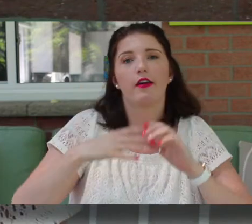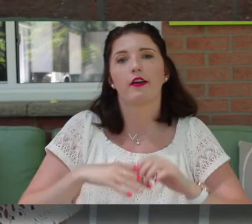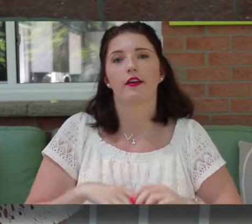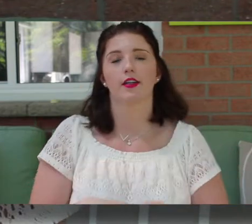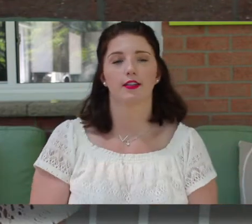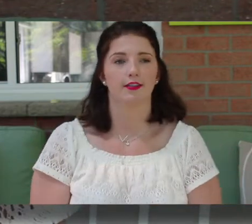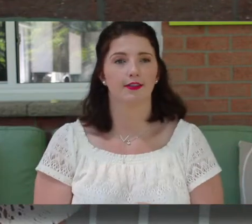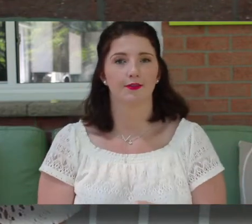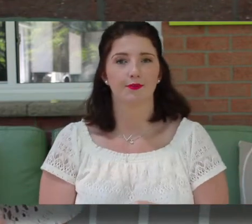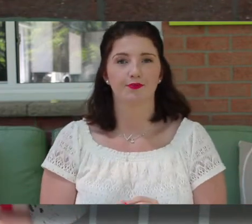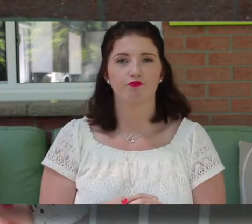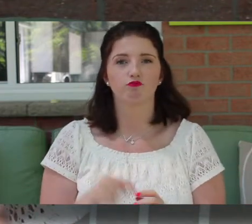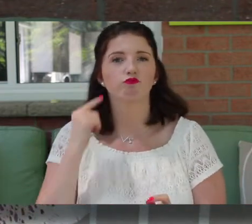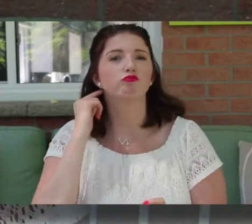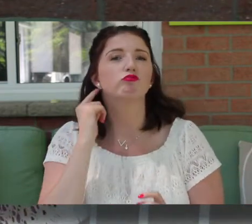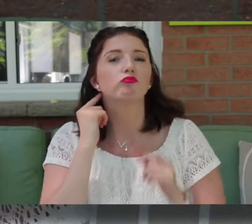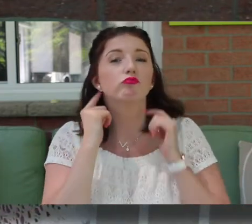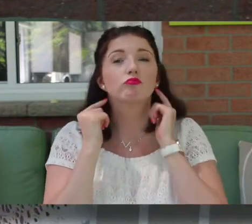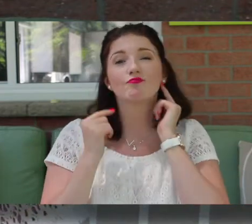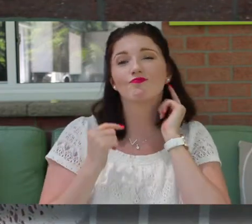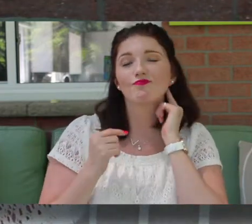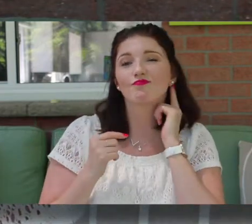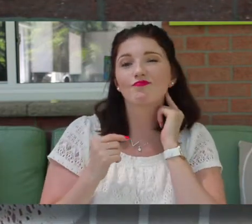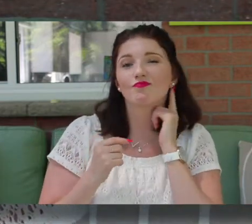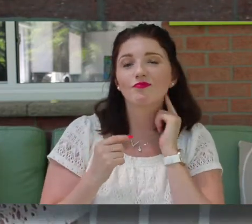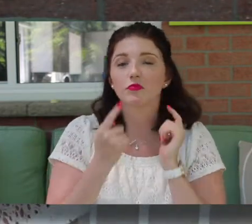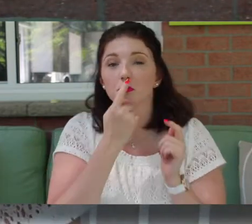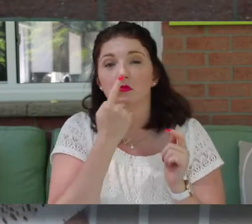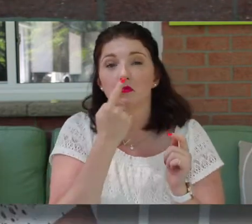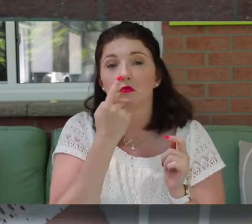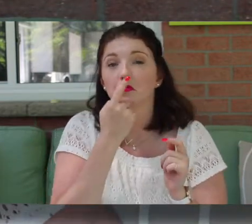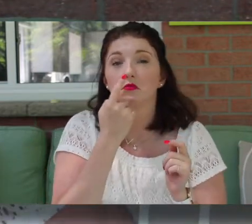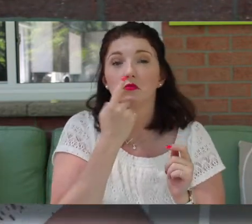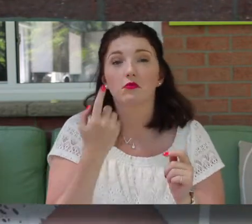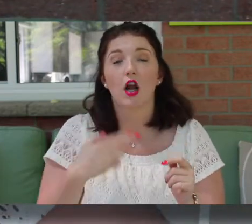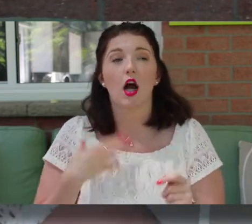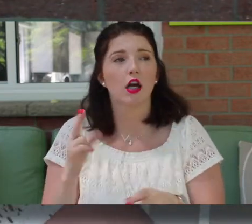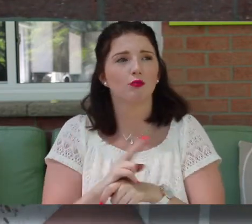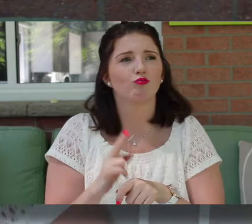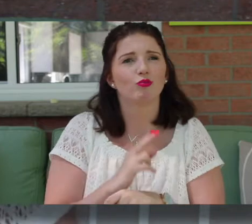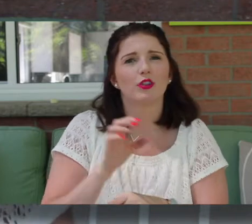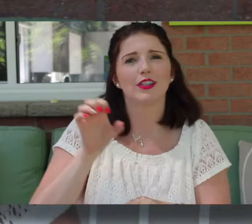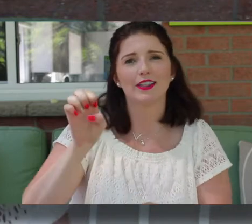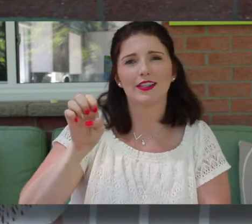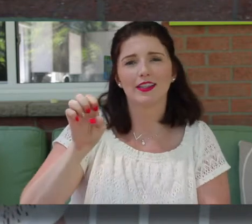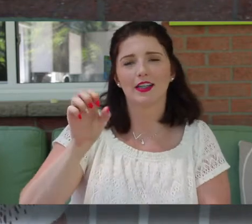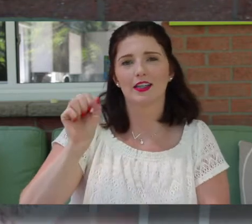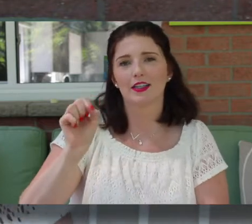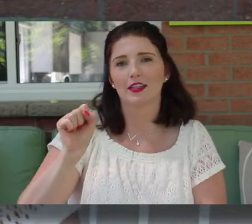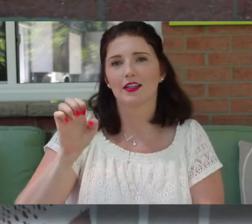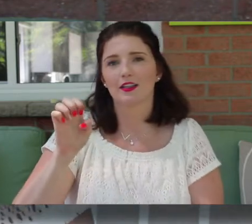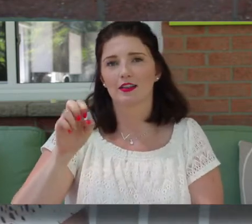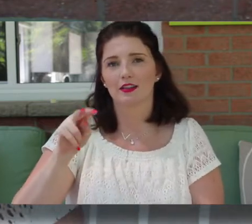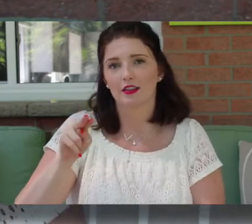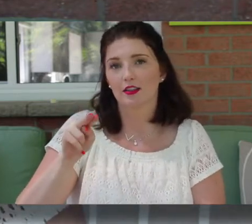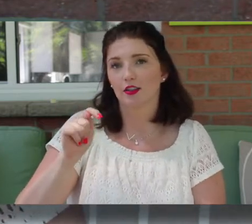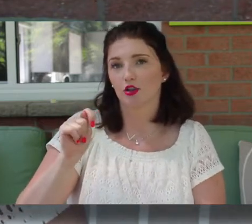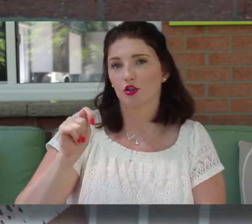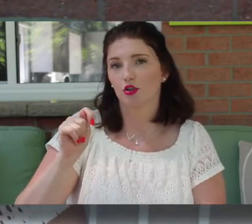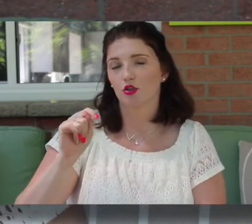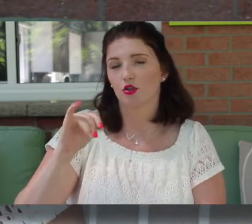I put it like under my nose just so that I can smell it a little stronger. And I've kind of been into the whole essential